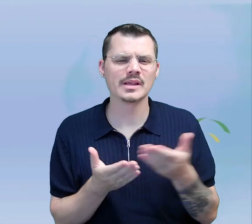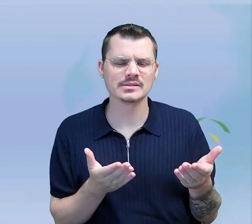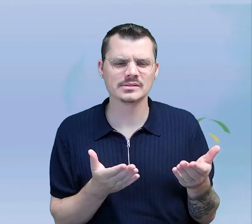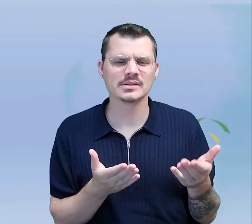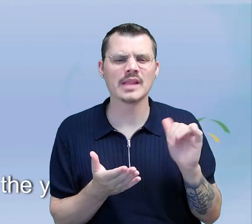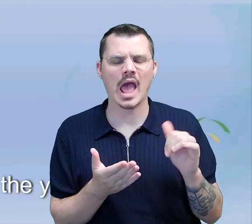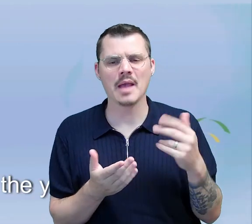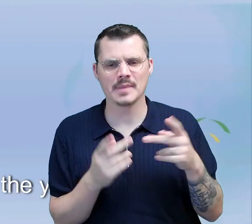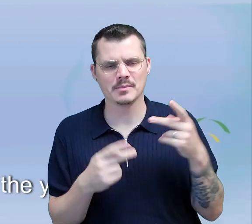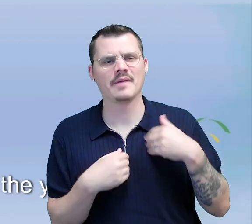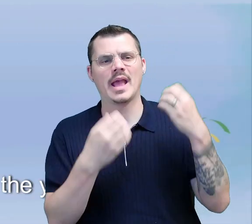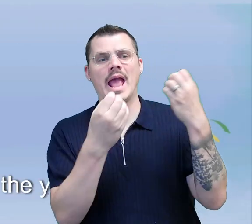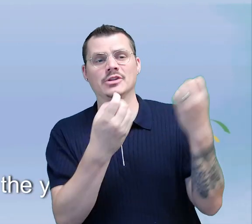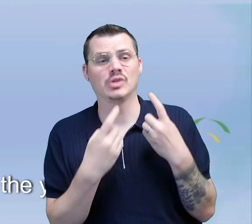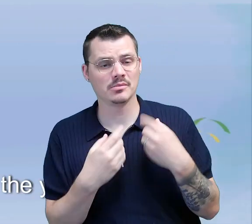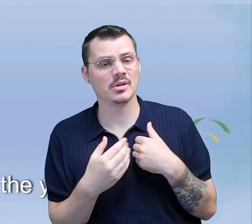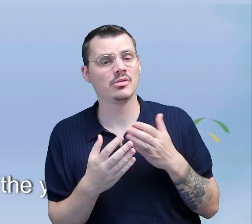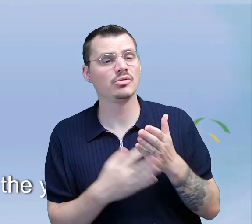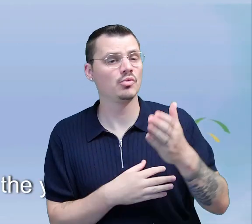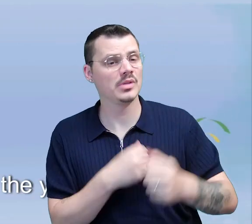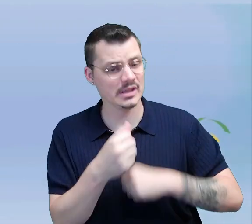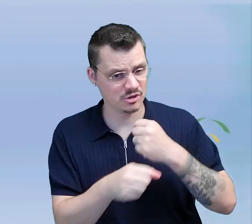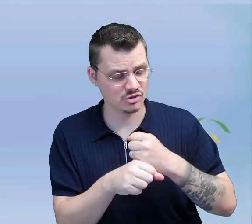things that people have educated me about